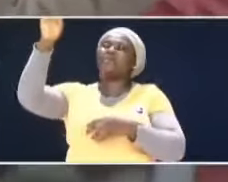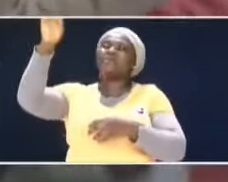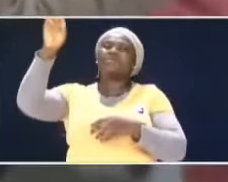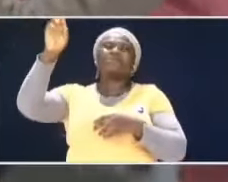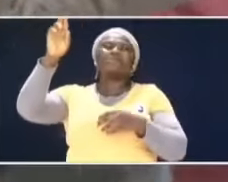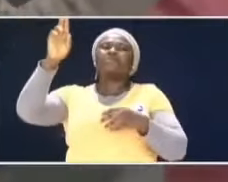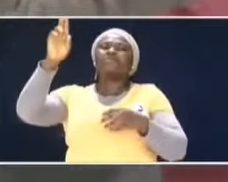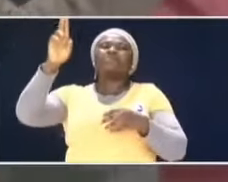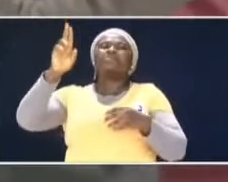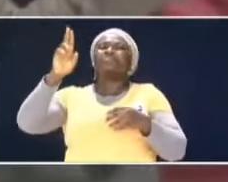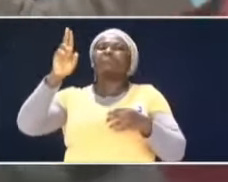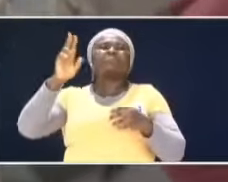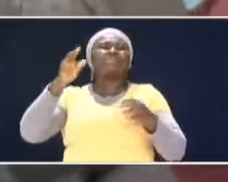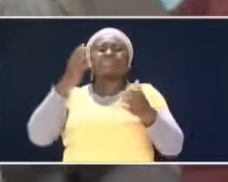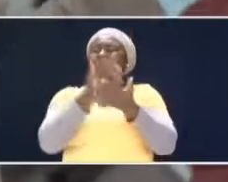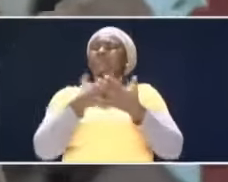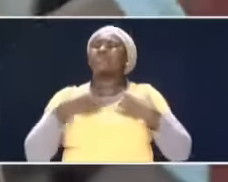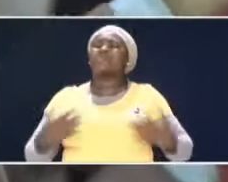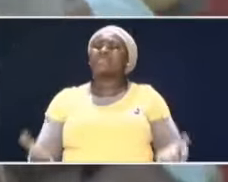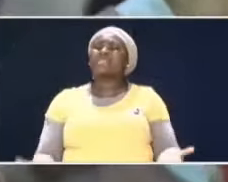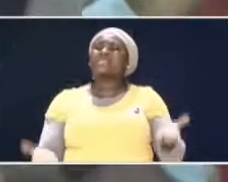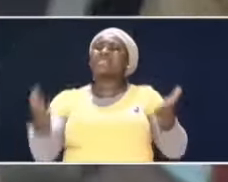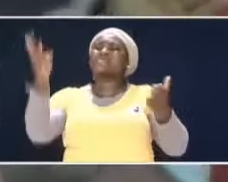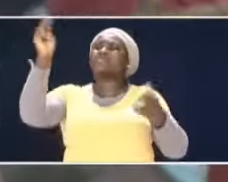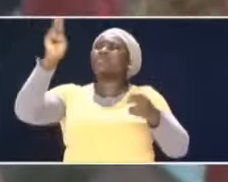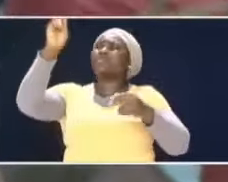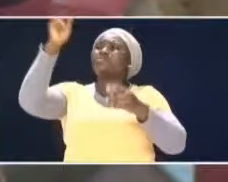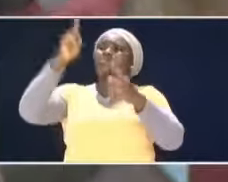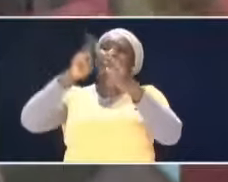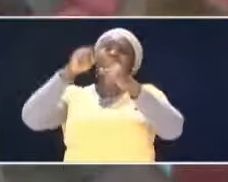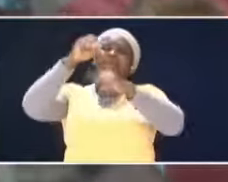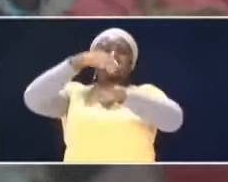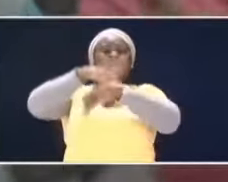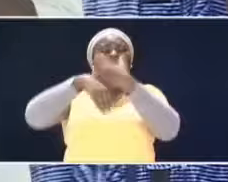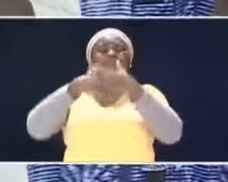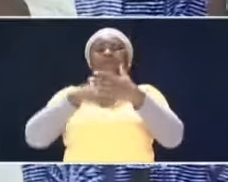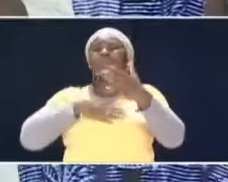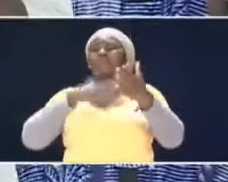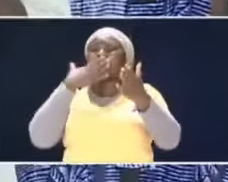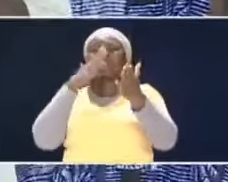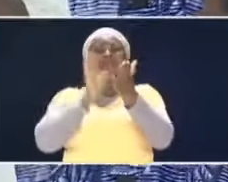Somebody lift him up tonight. I lift you up on my praises.